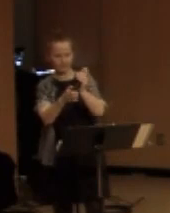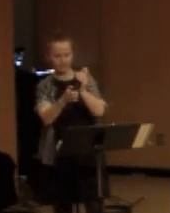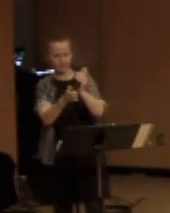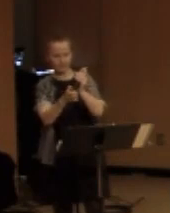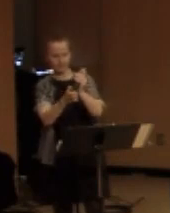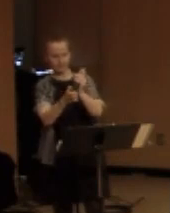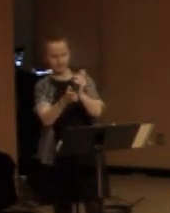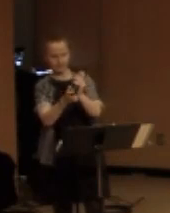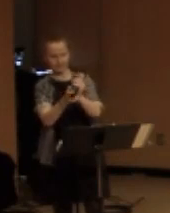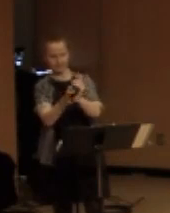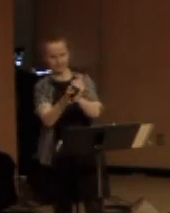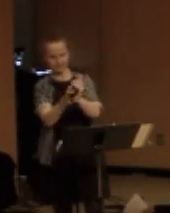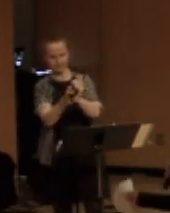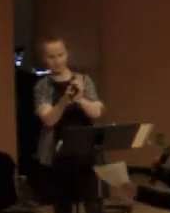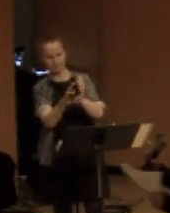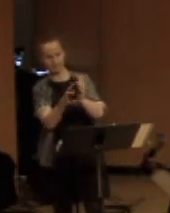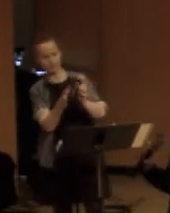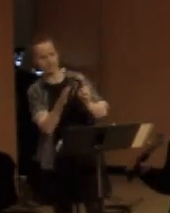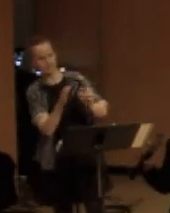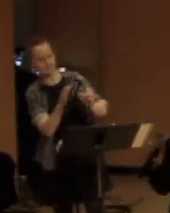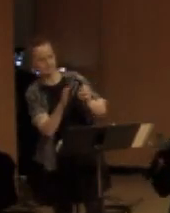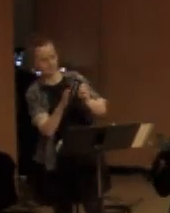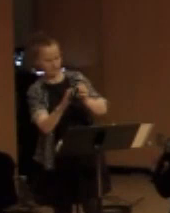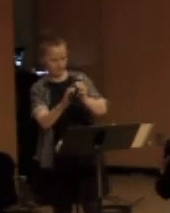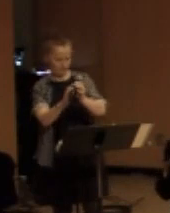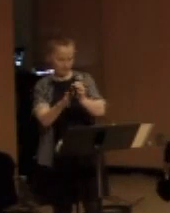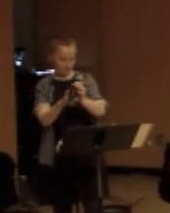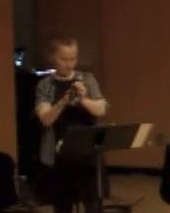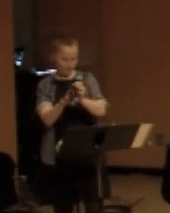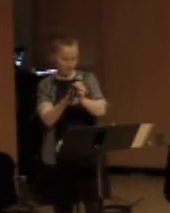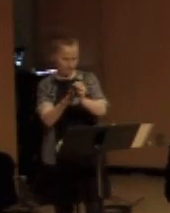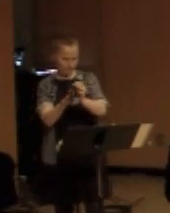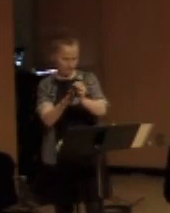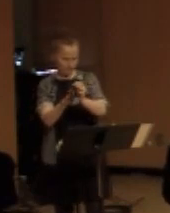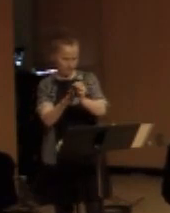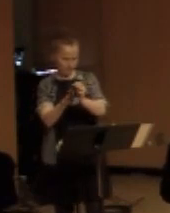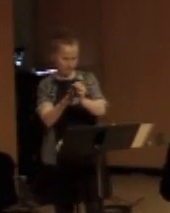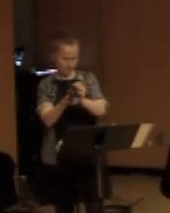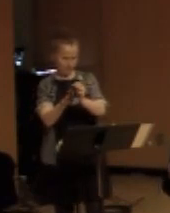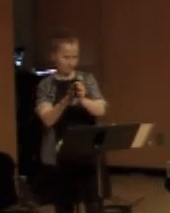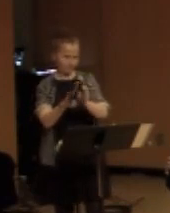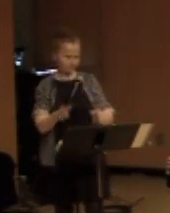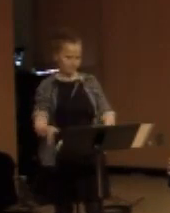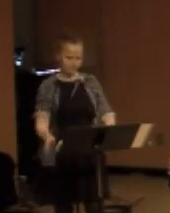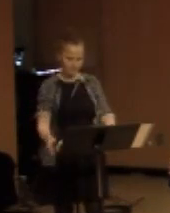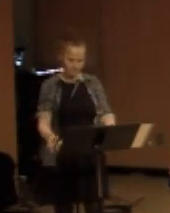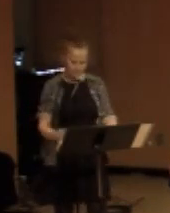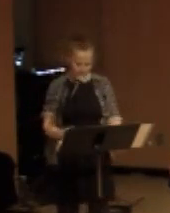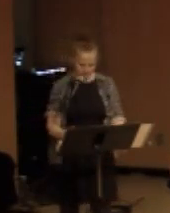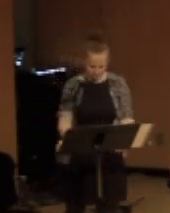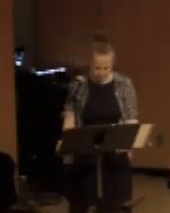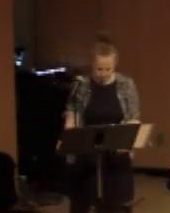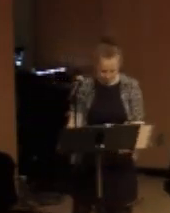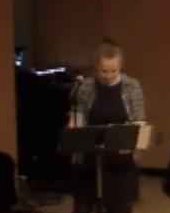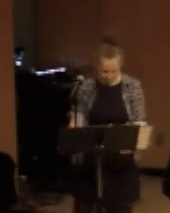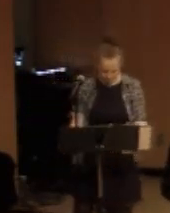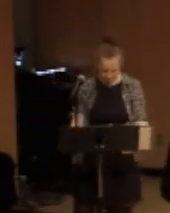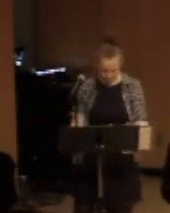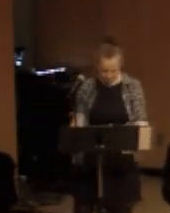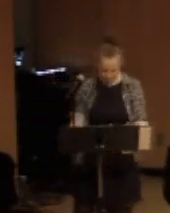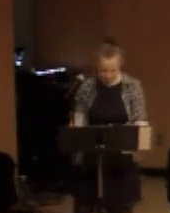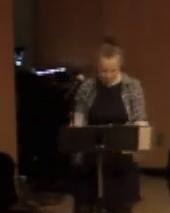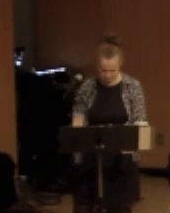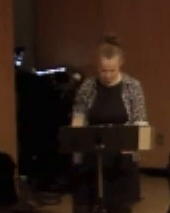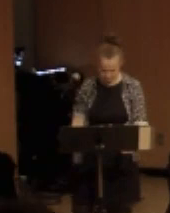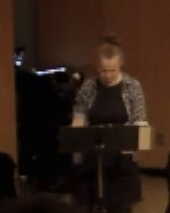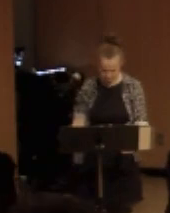basically we've we've we've like given a little bit of a geography of the space um for the actors but they are also